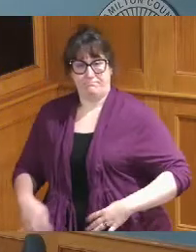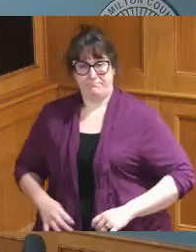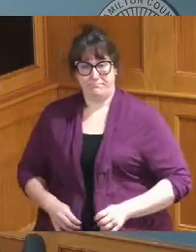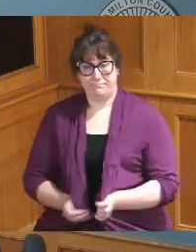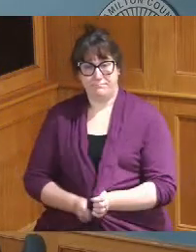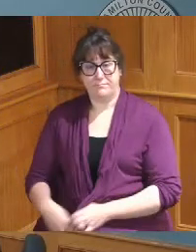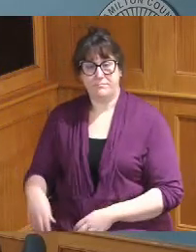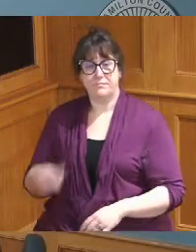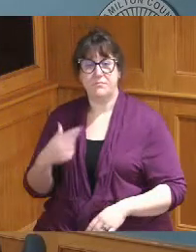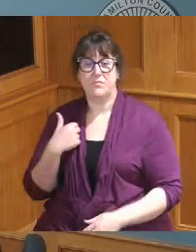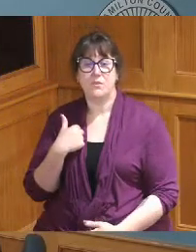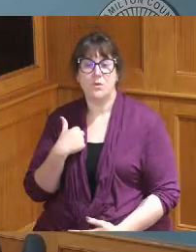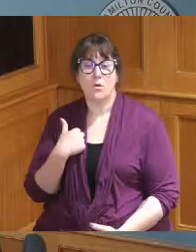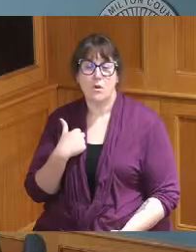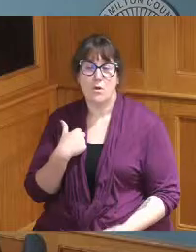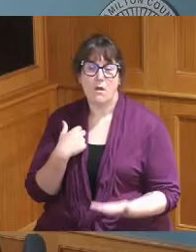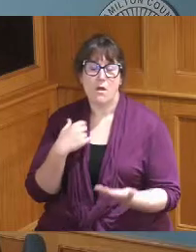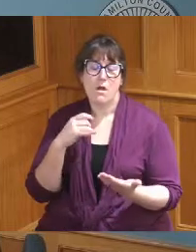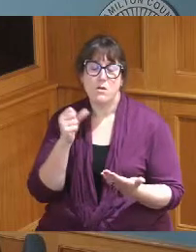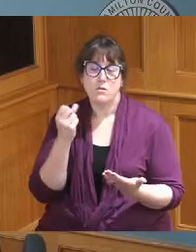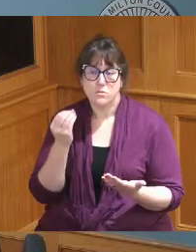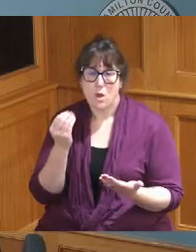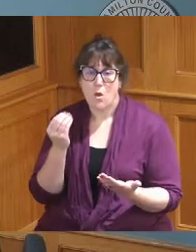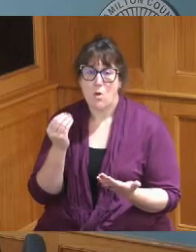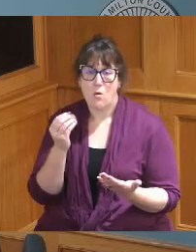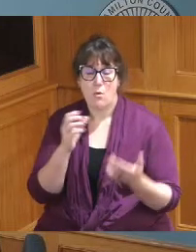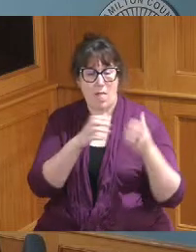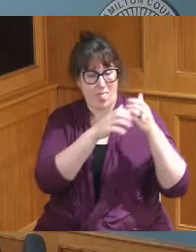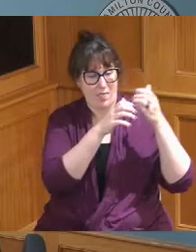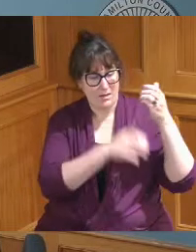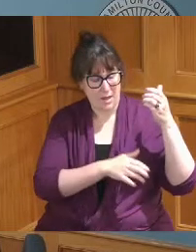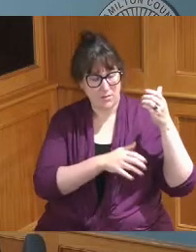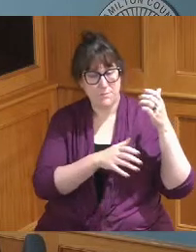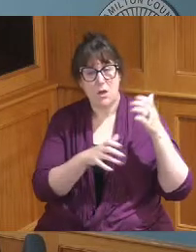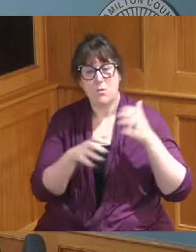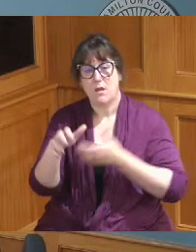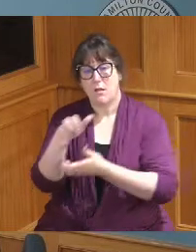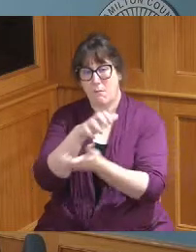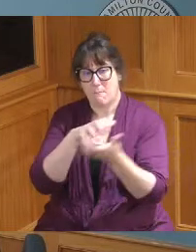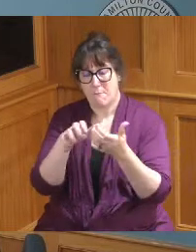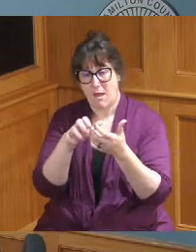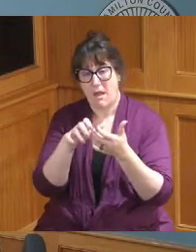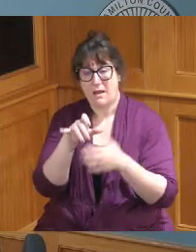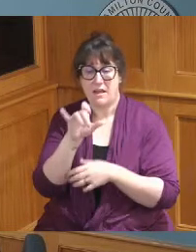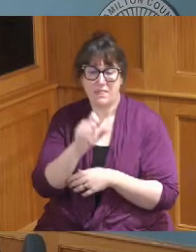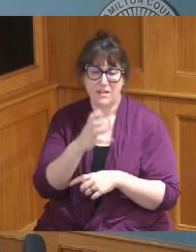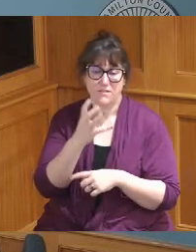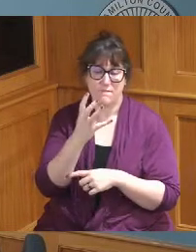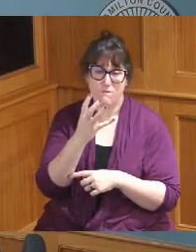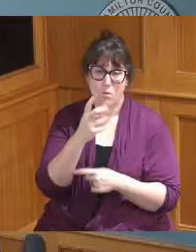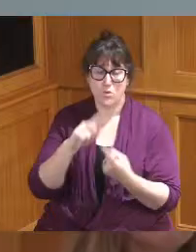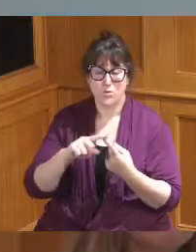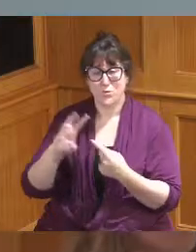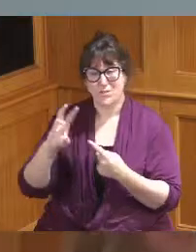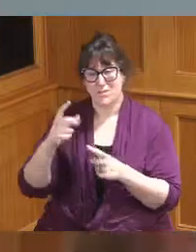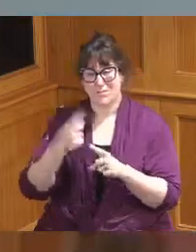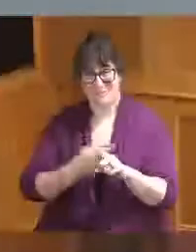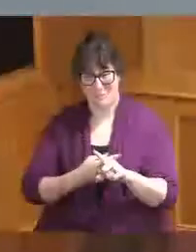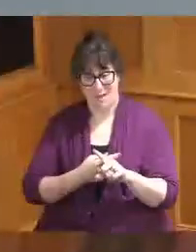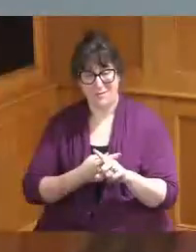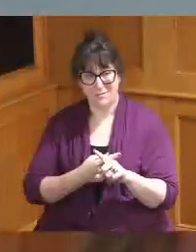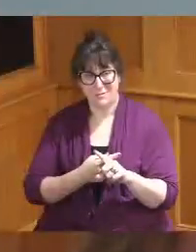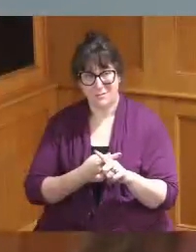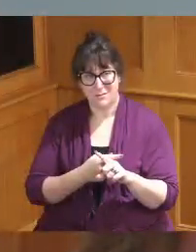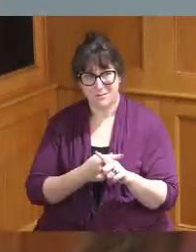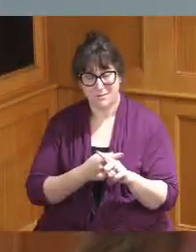relatively quickly. And That's the downspout disconnection in the combined sewer area. That's probably 4 to 6 months to get it off the ground. And